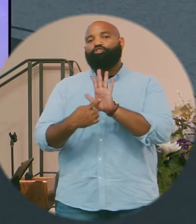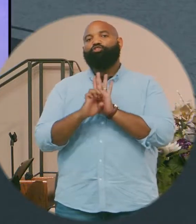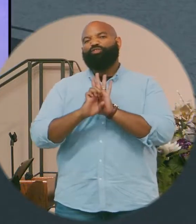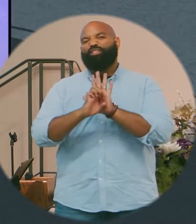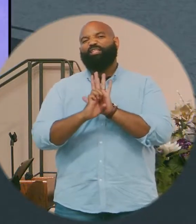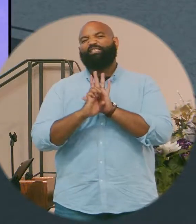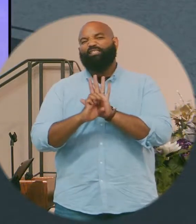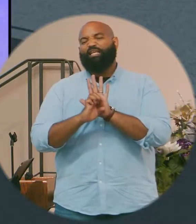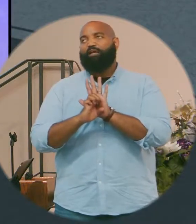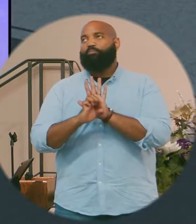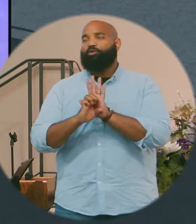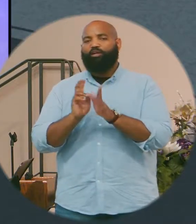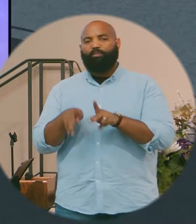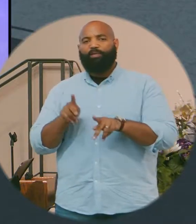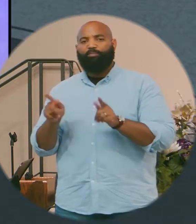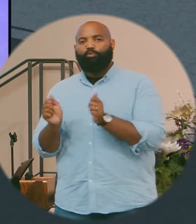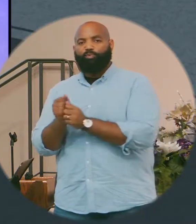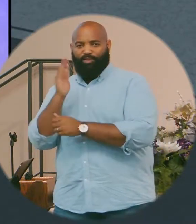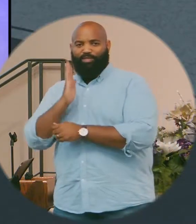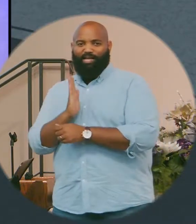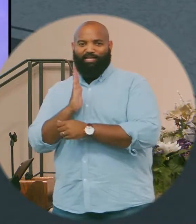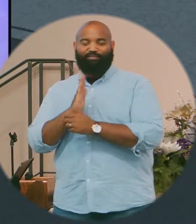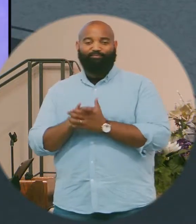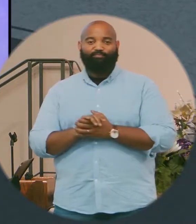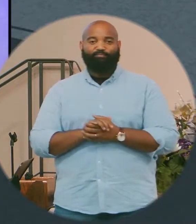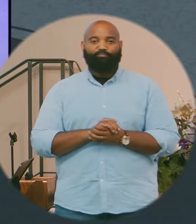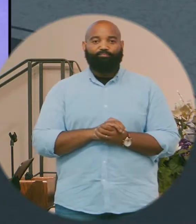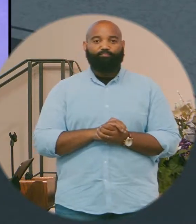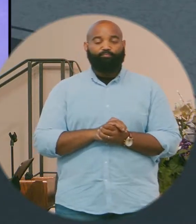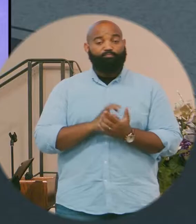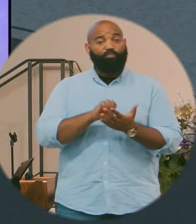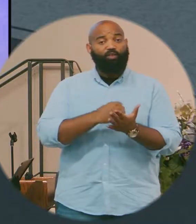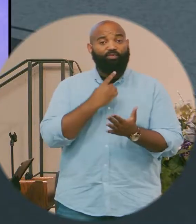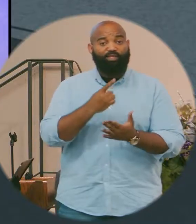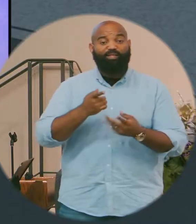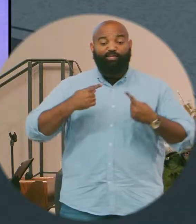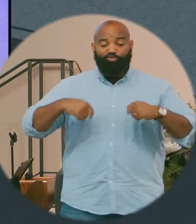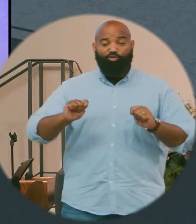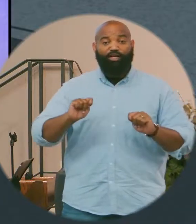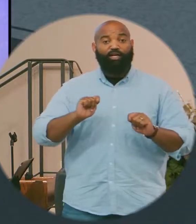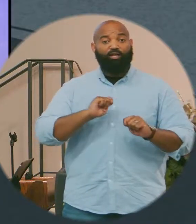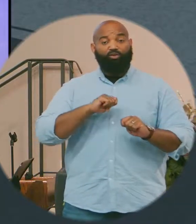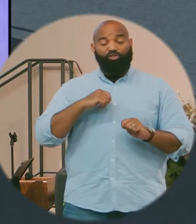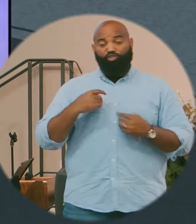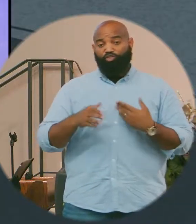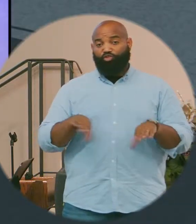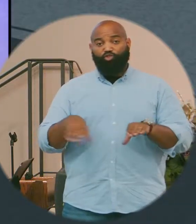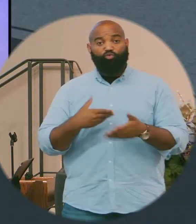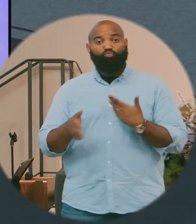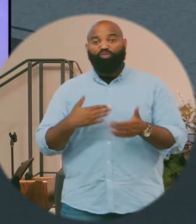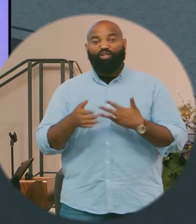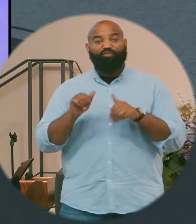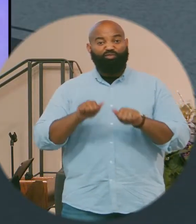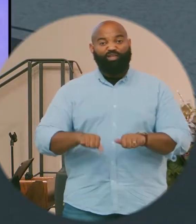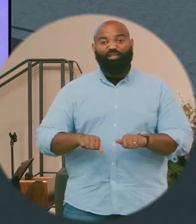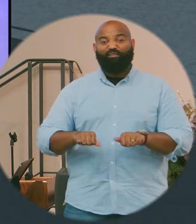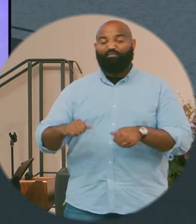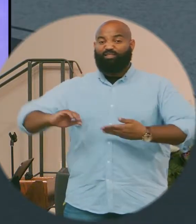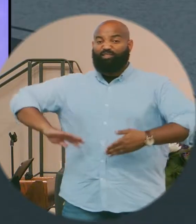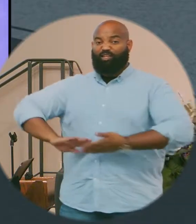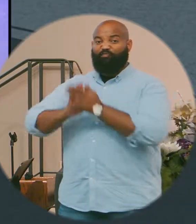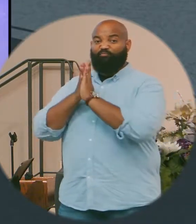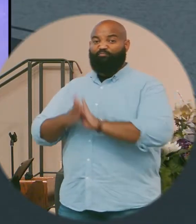Hebrews 12 and 14, it tells us to make every effort to live in peace with everyone and to be holy.